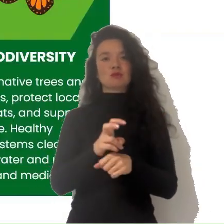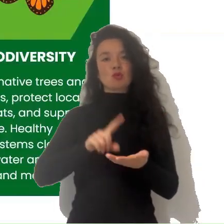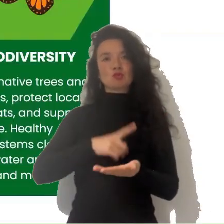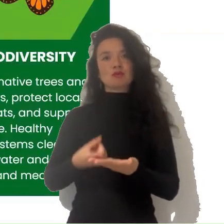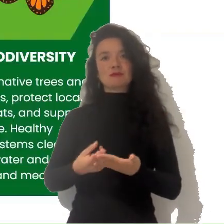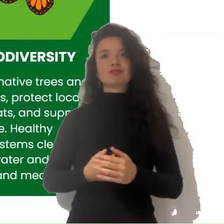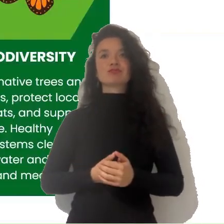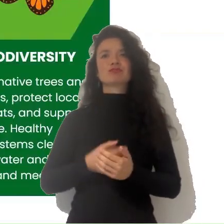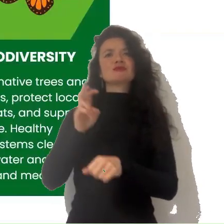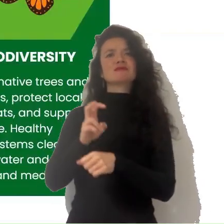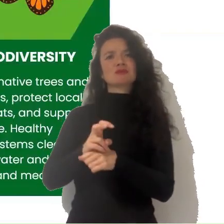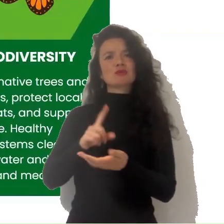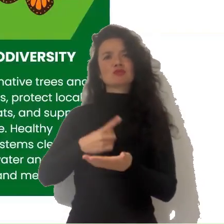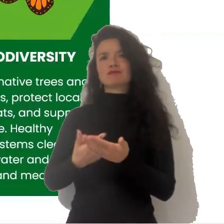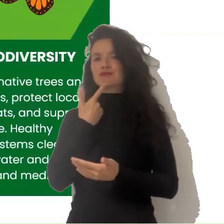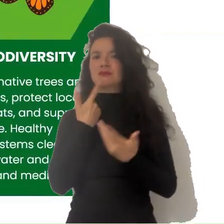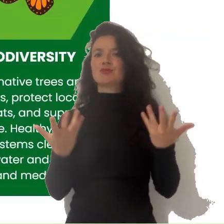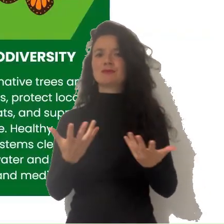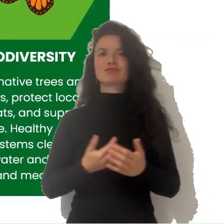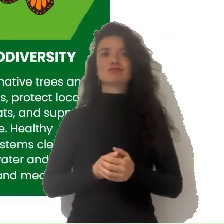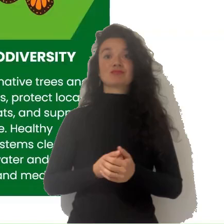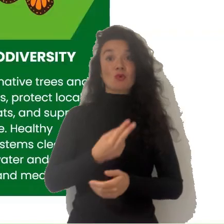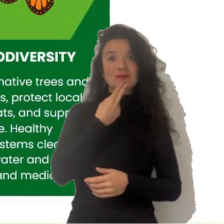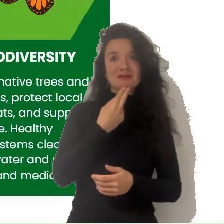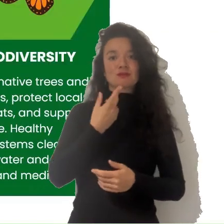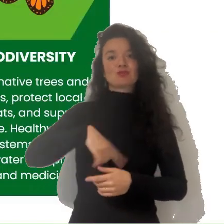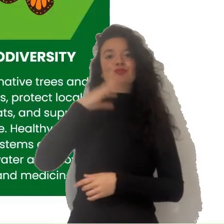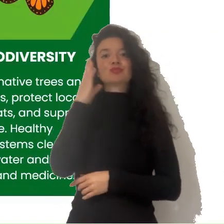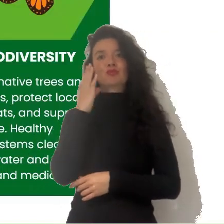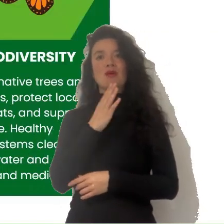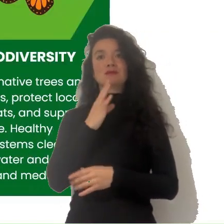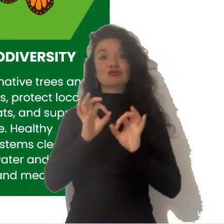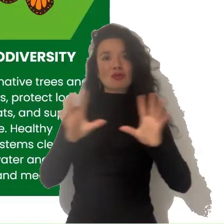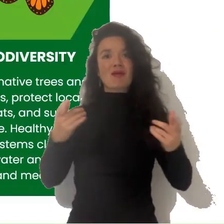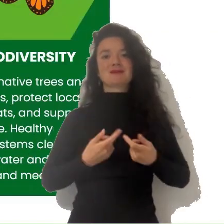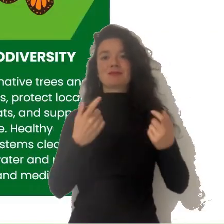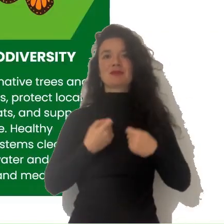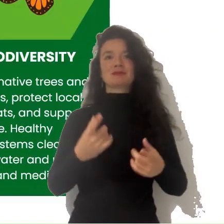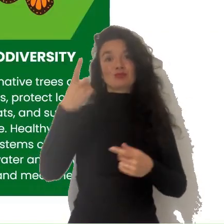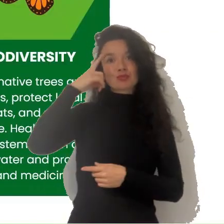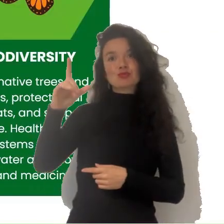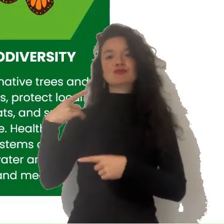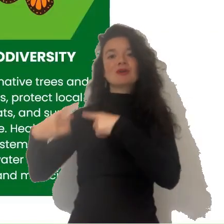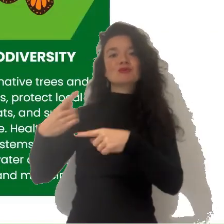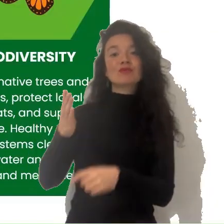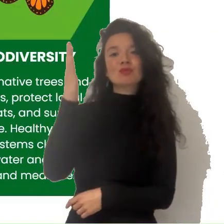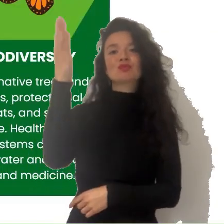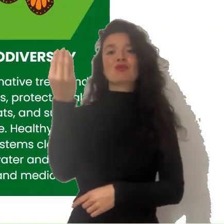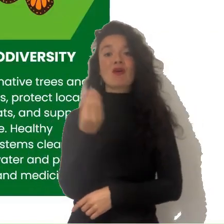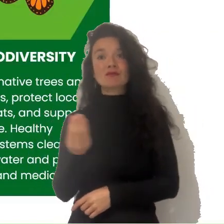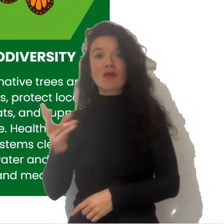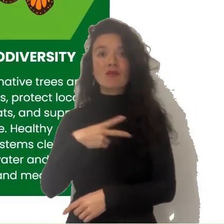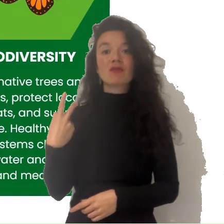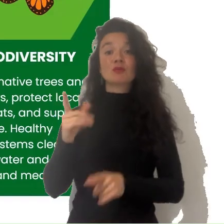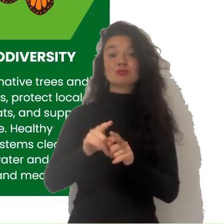Here, this slide speaks about resource conservation. Conserving resources means using what we need